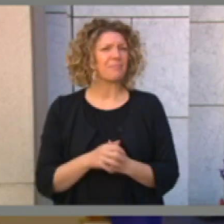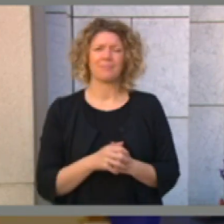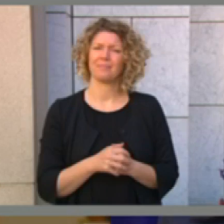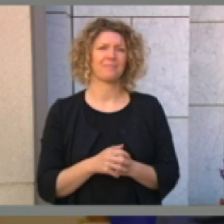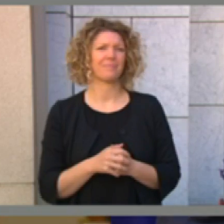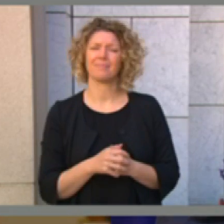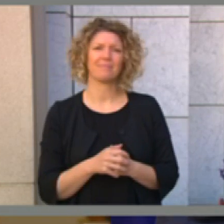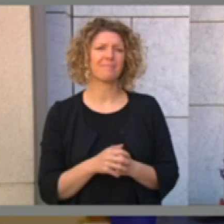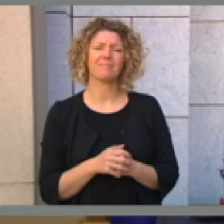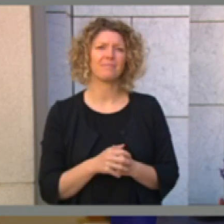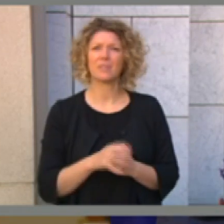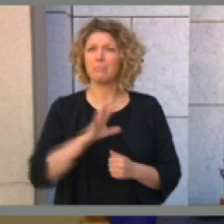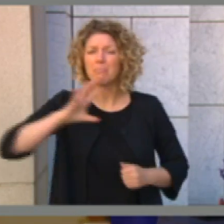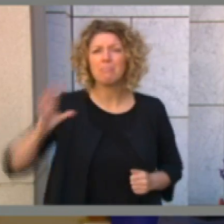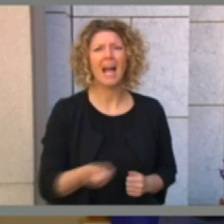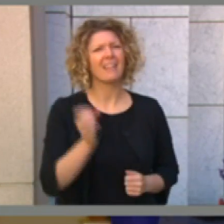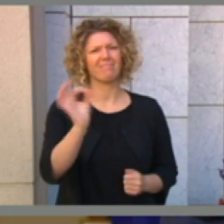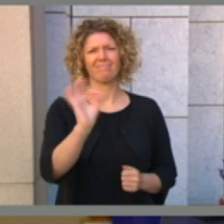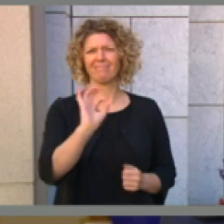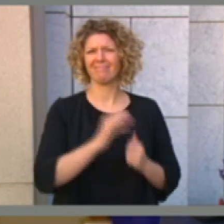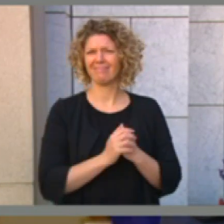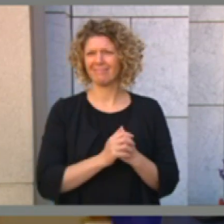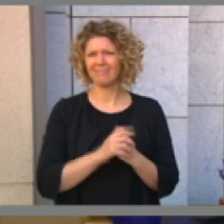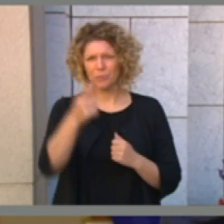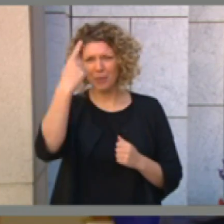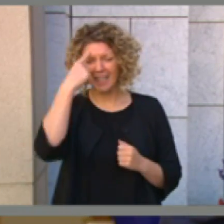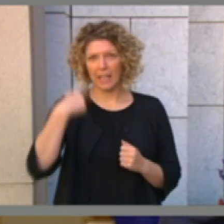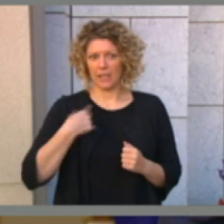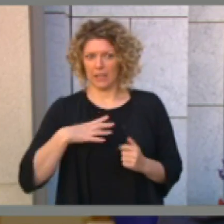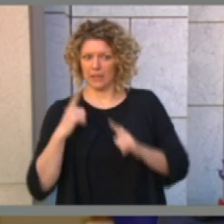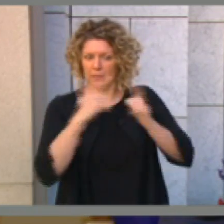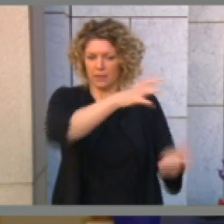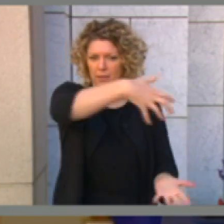It is not necessary. It is not something that people should be doing.